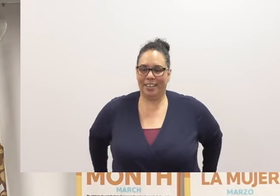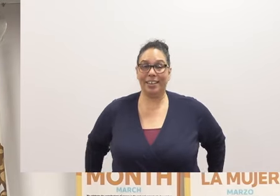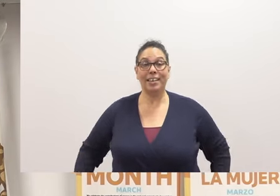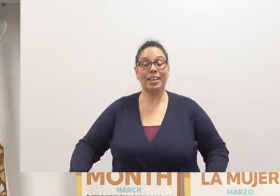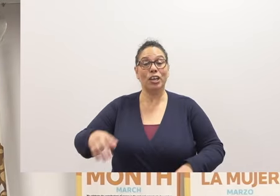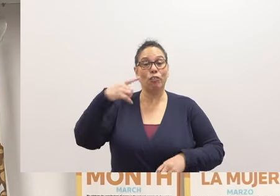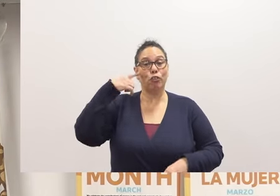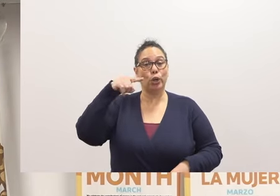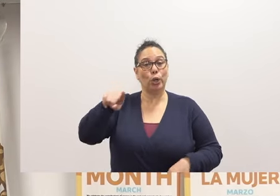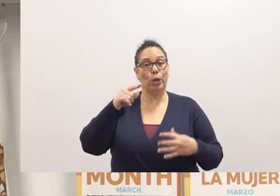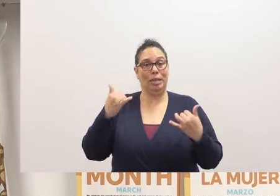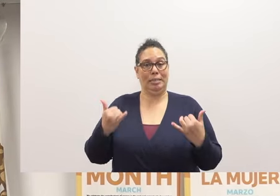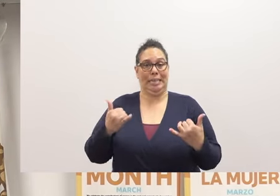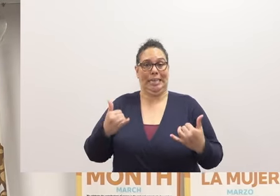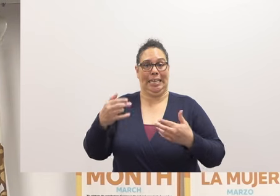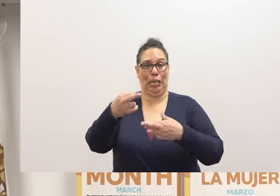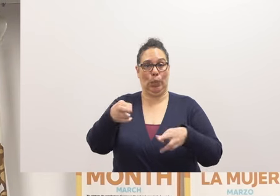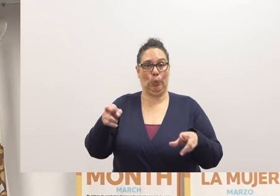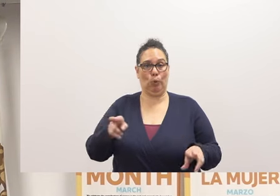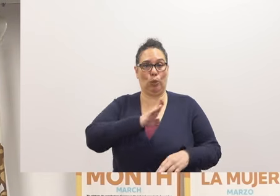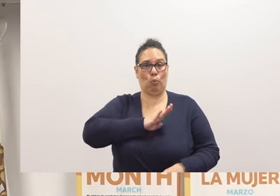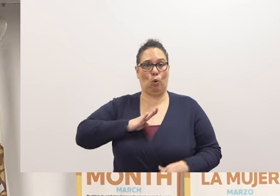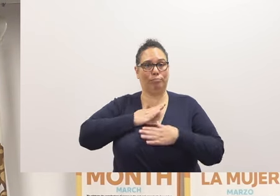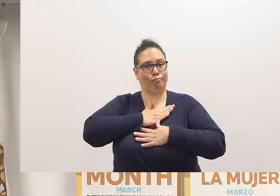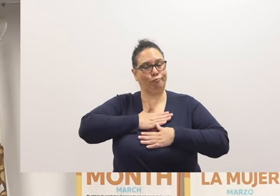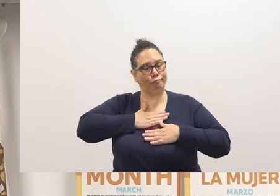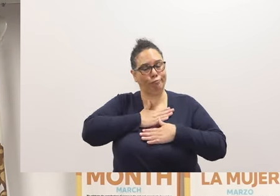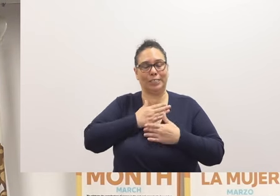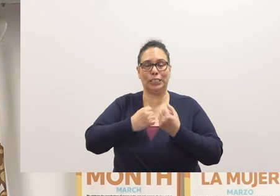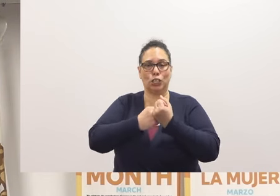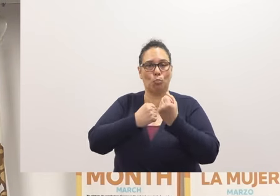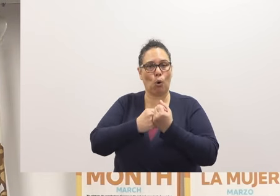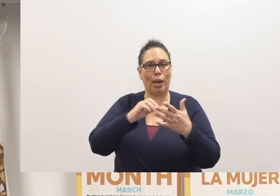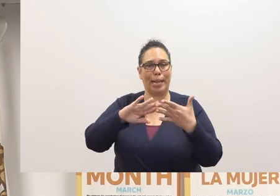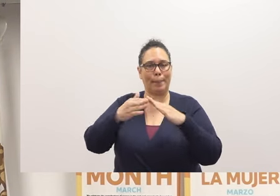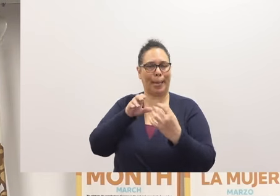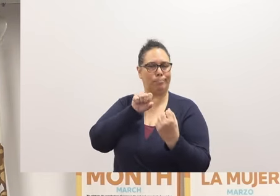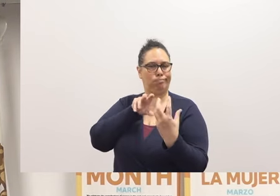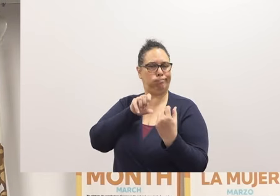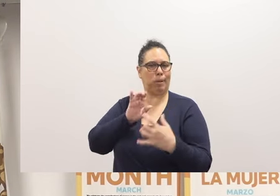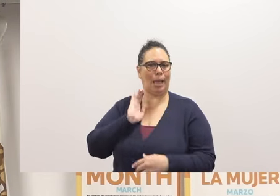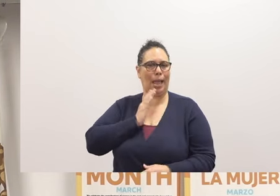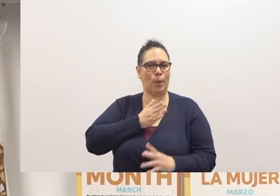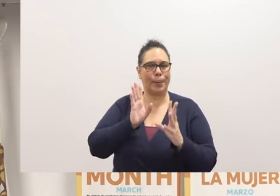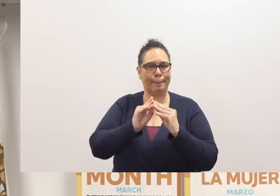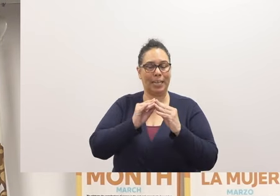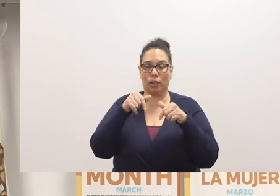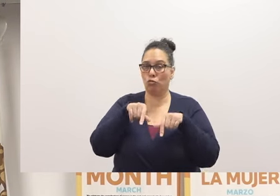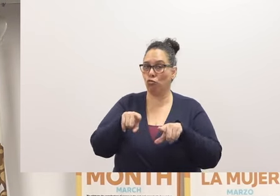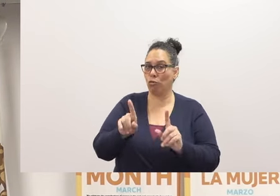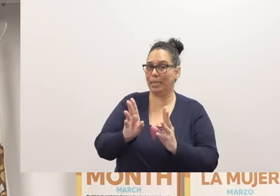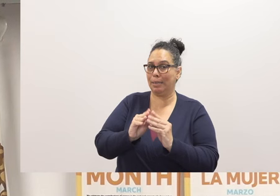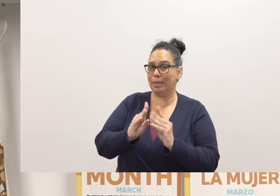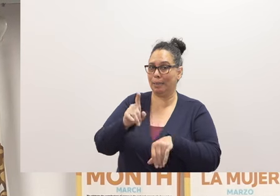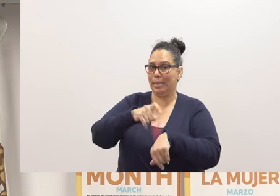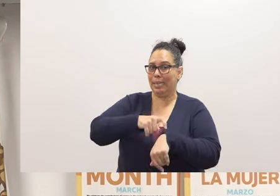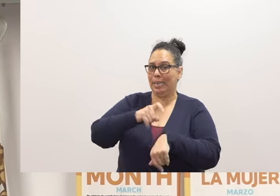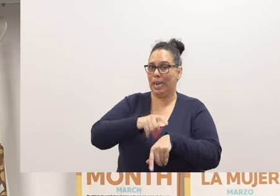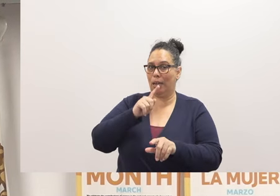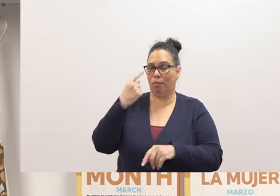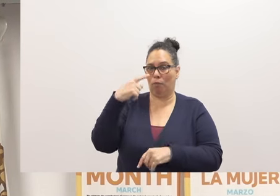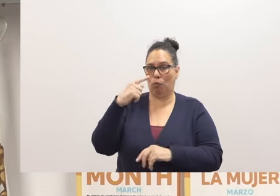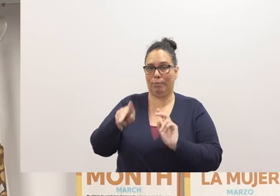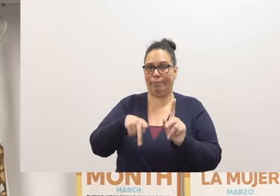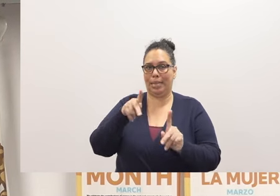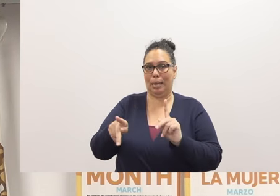For those of you present in the room, the board appreciates and supports community input at our meetings. During the meeting, there will be time for the public to